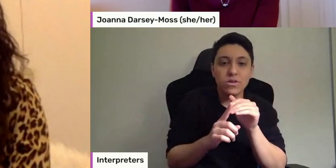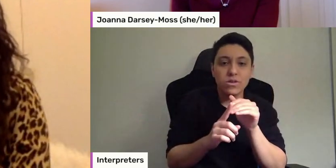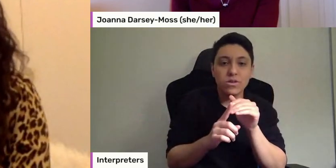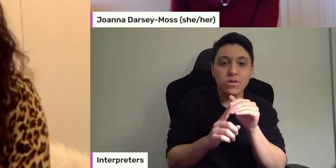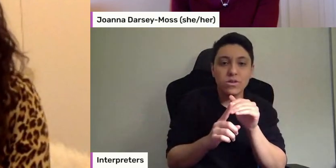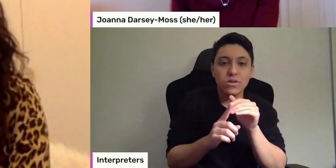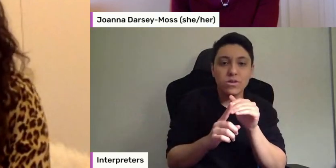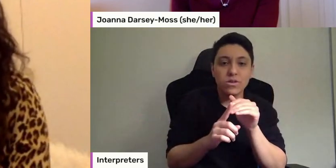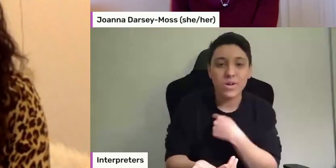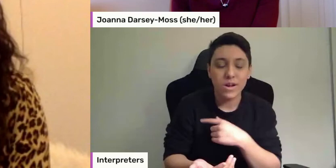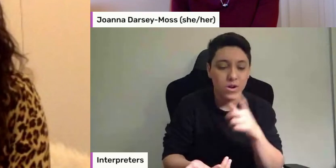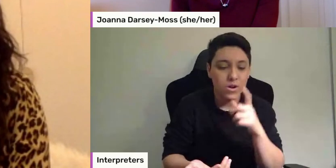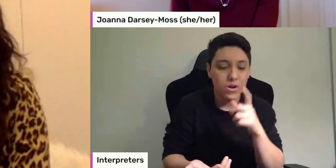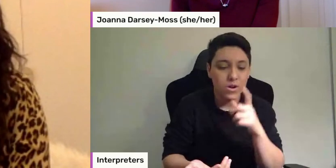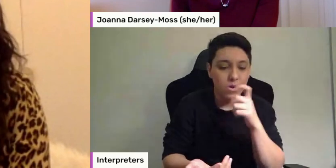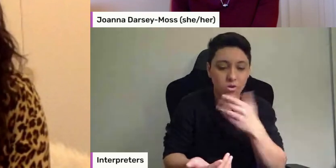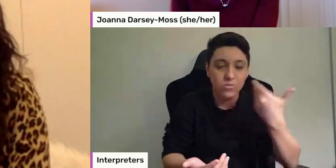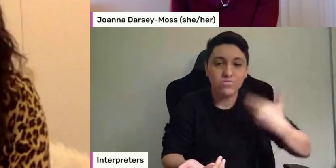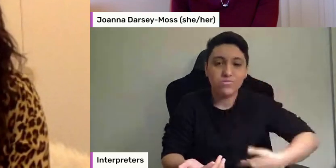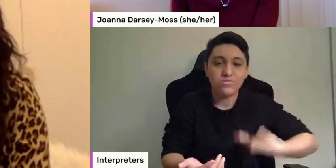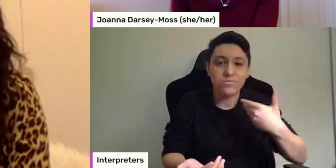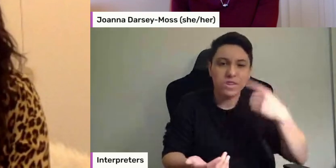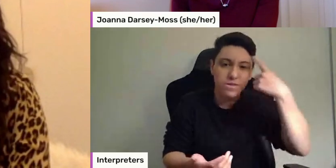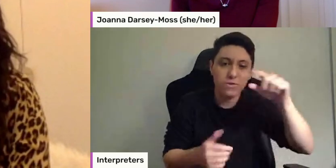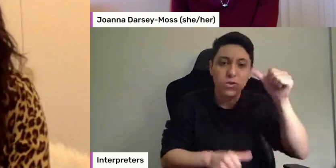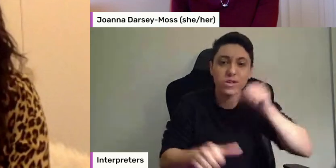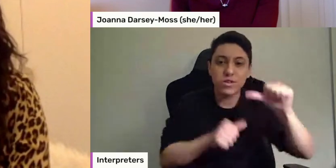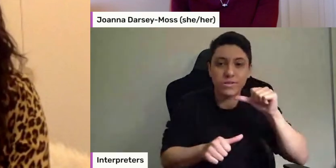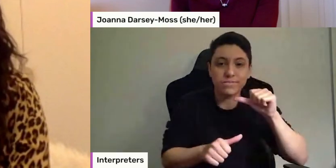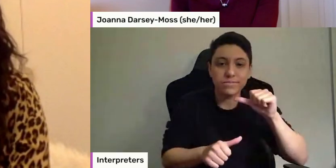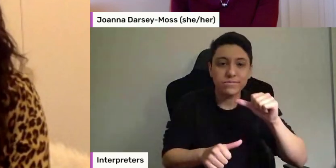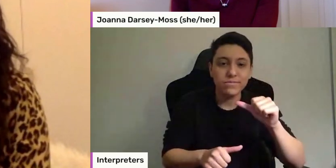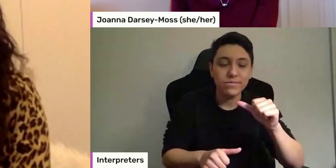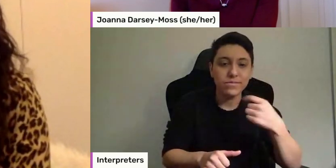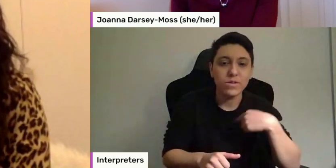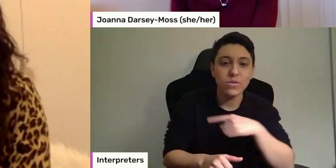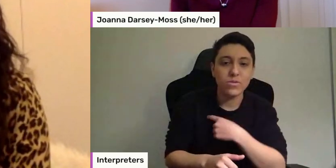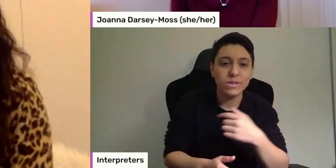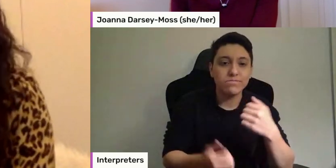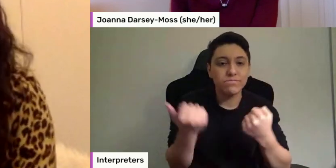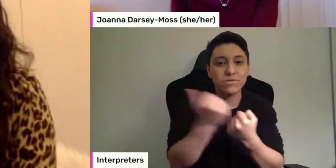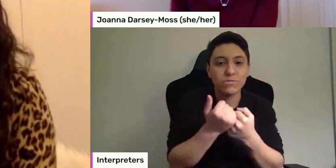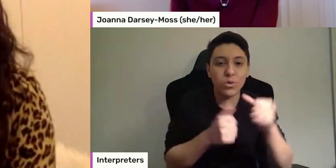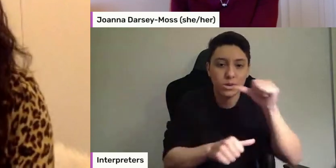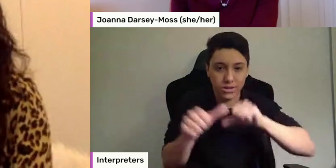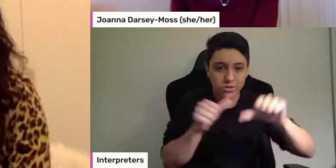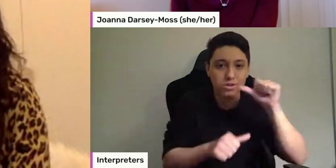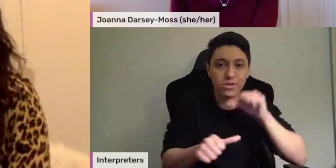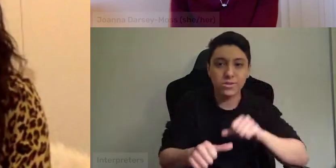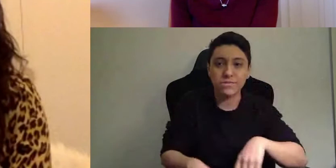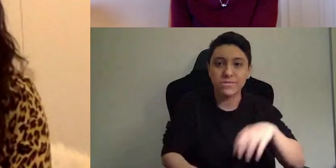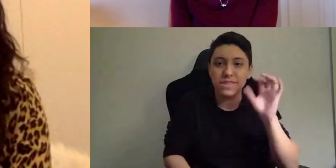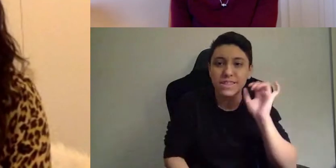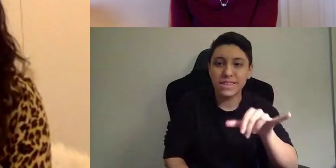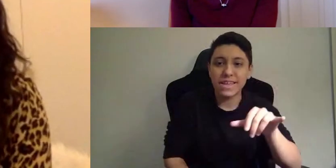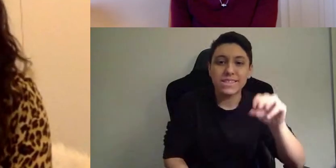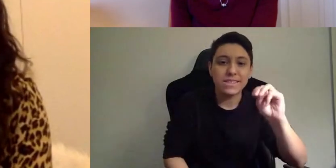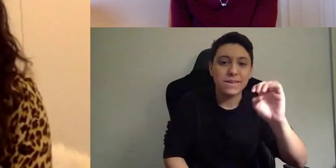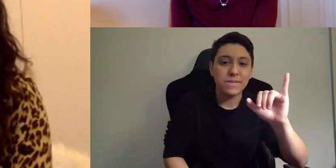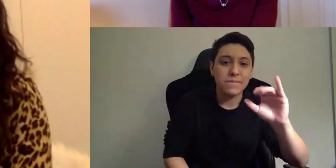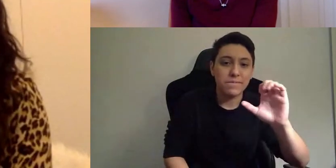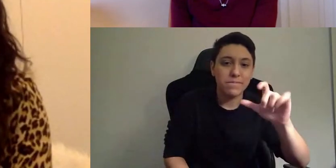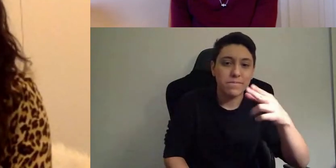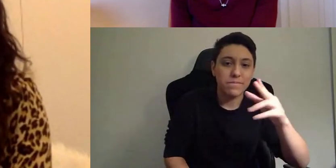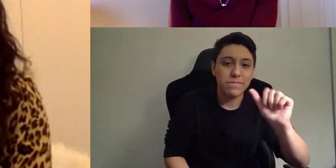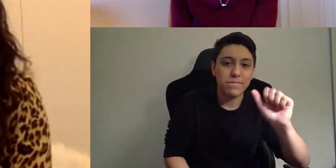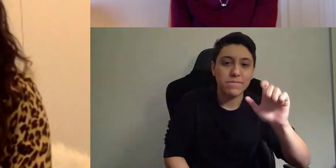we are who we have for each other. We are who each other has. Yeah. And that's Michael Simpson's mother.